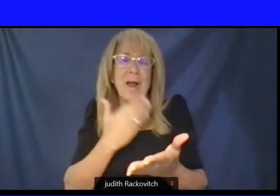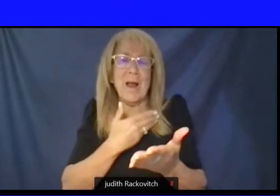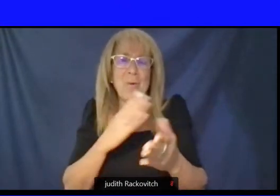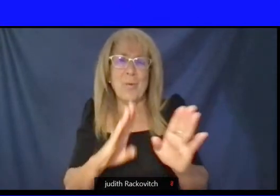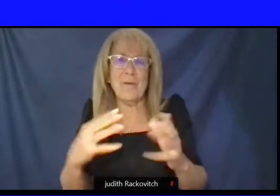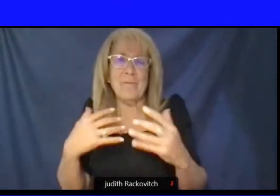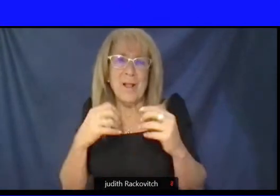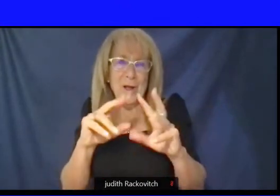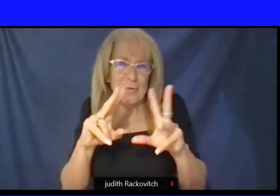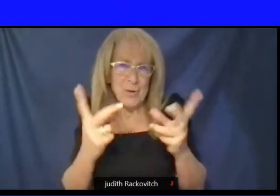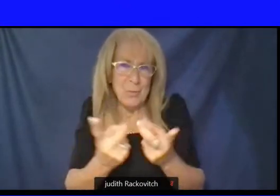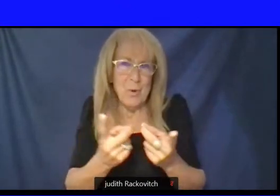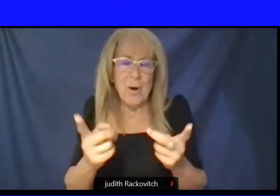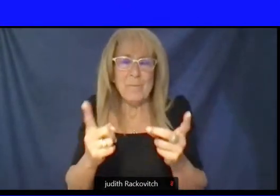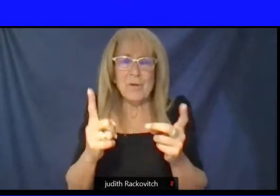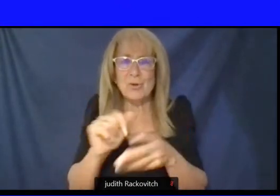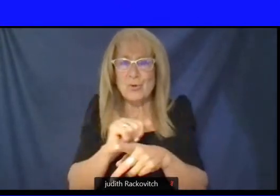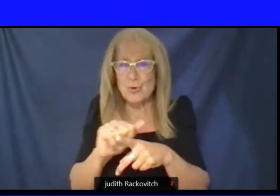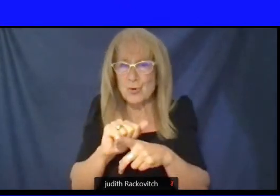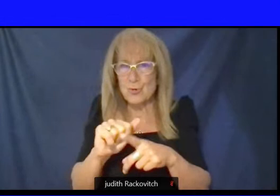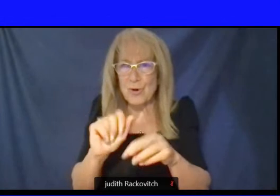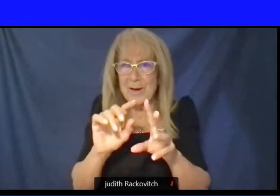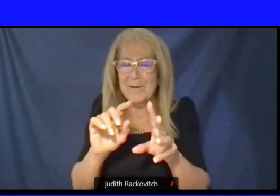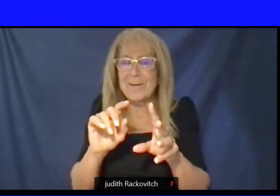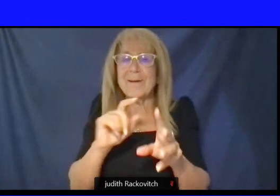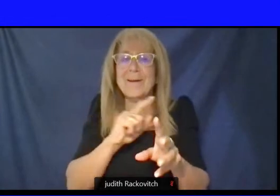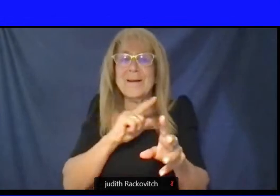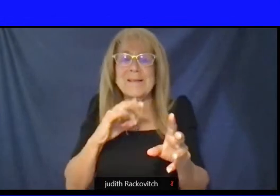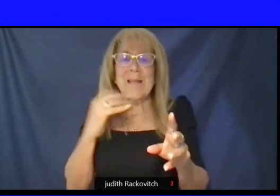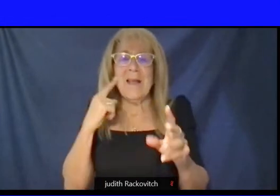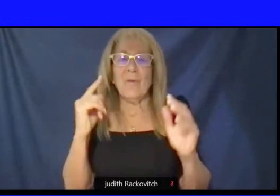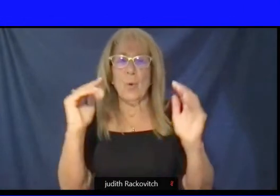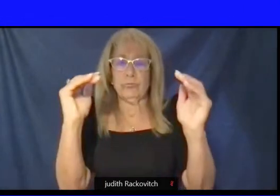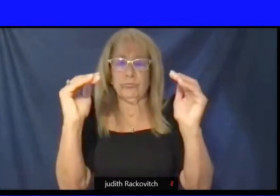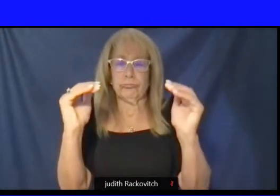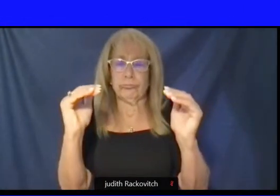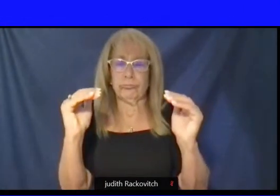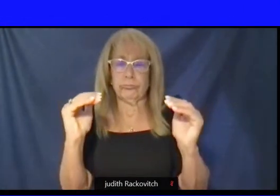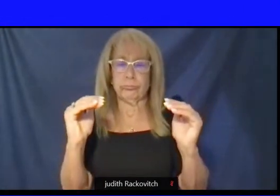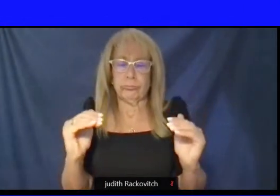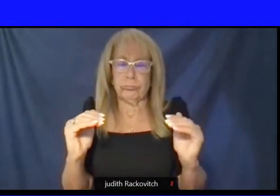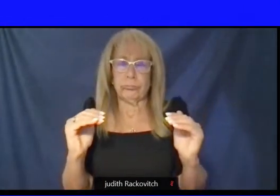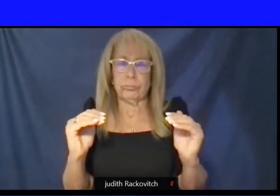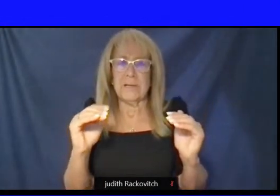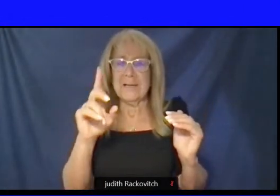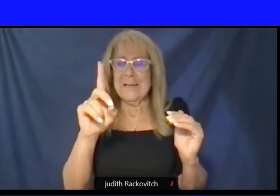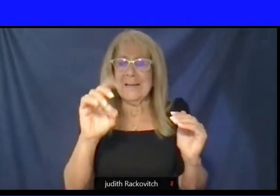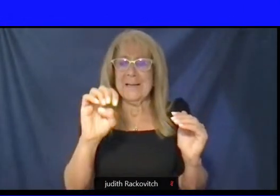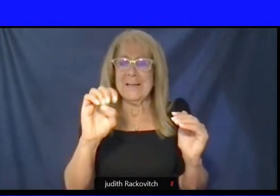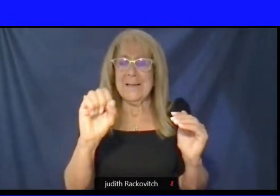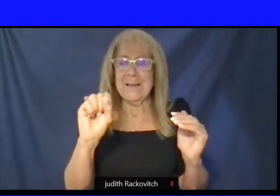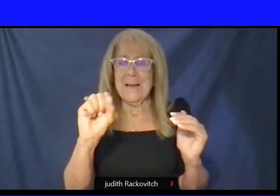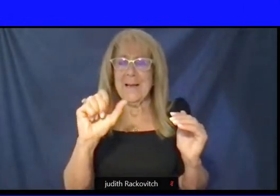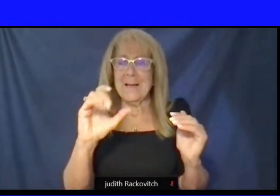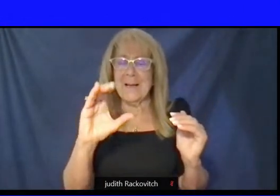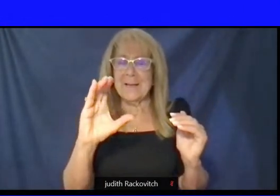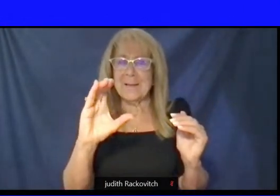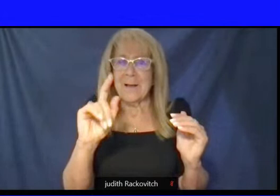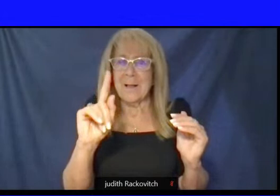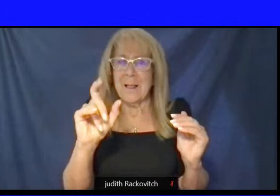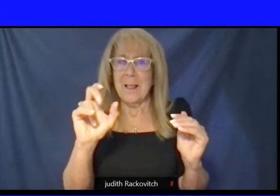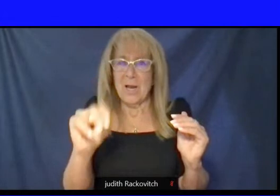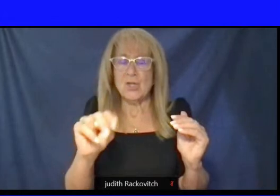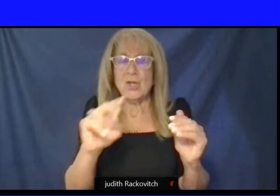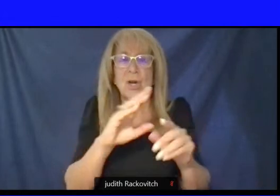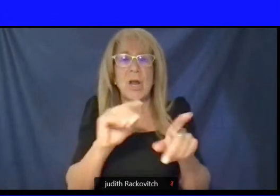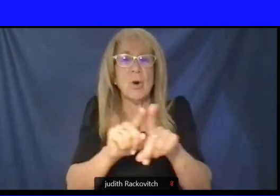practice resources. We have also launched the American Heart Association RQI Digital Resuscitation Program, which is